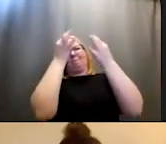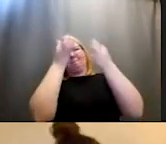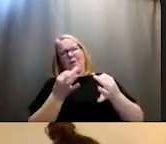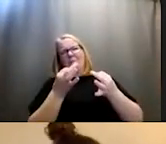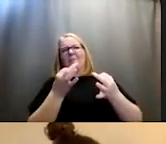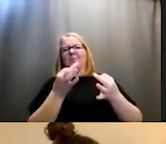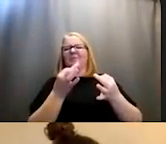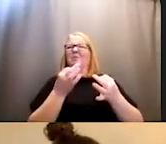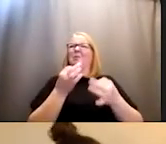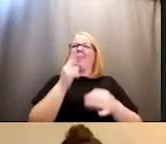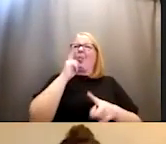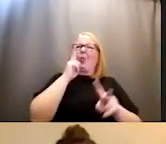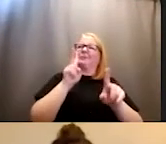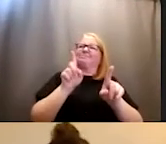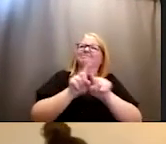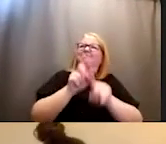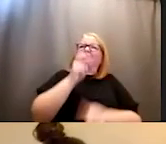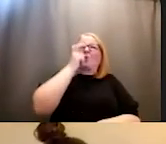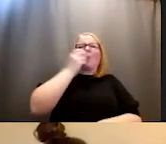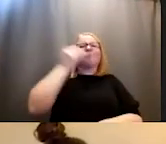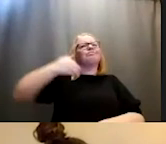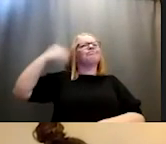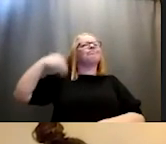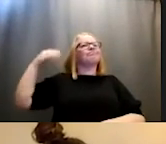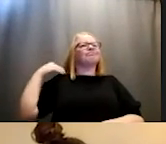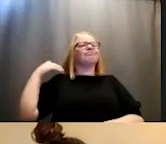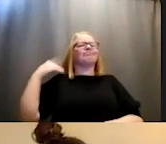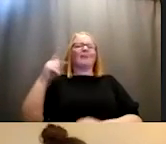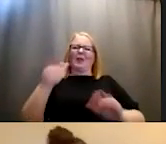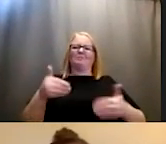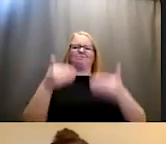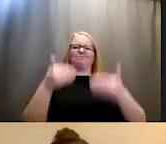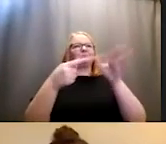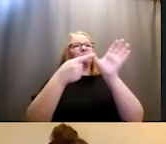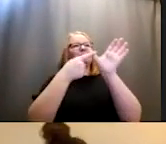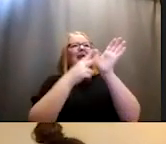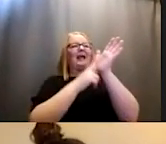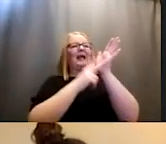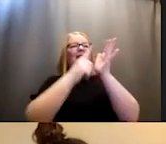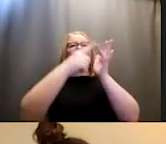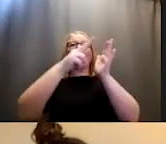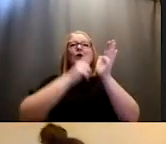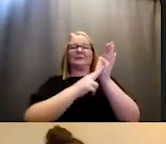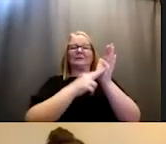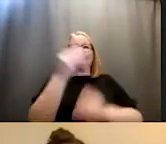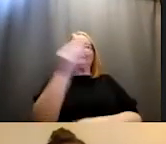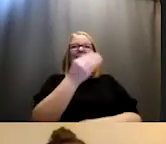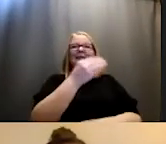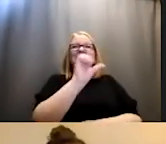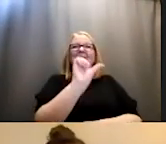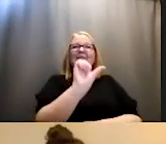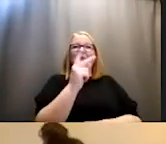relatively dated. Moving forward again, we've got Avon 1962 on the left-hand side, CoverGirl